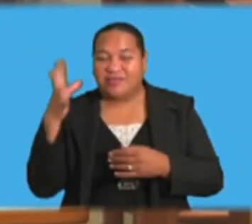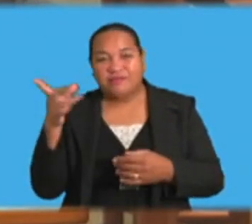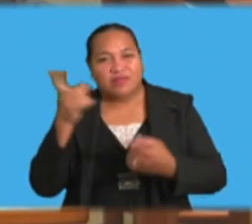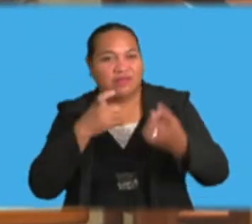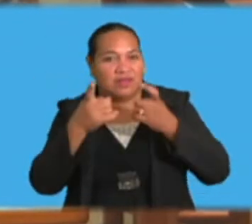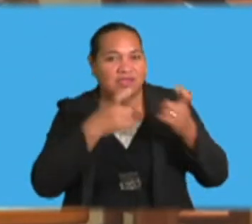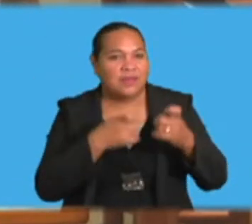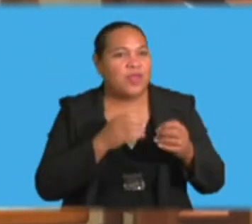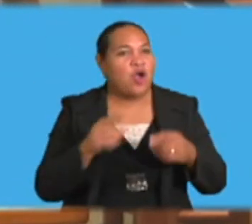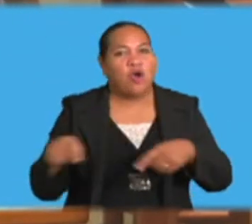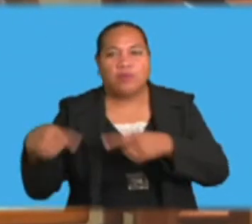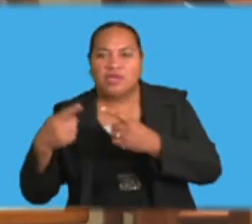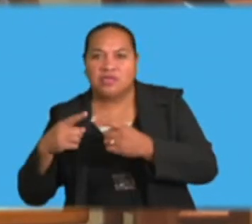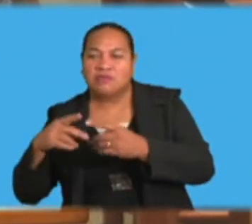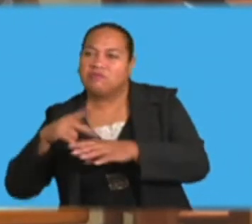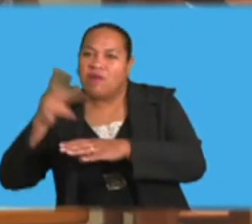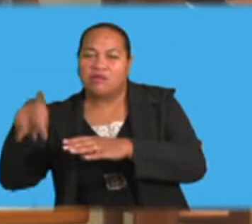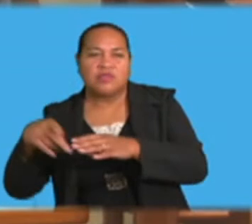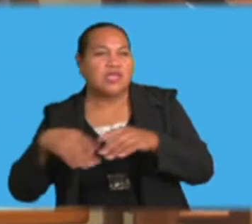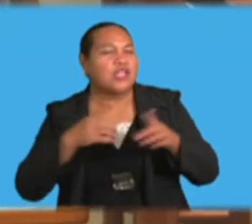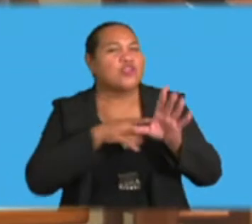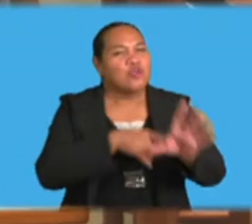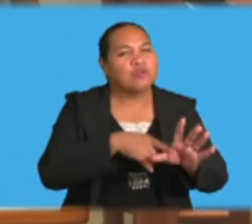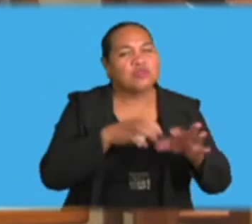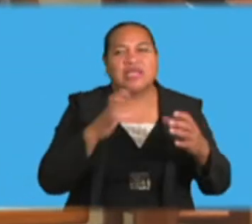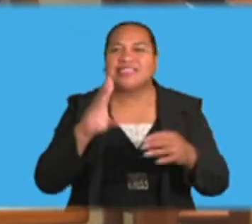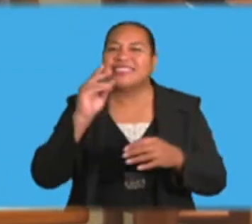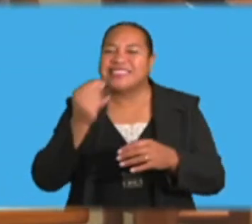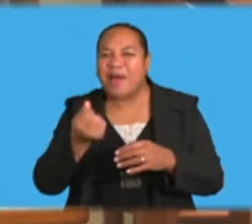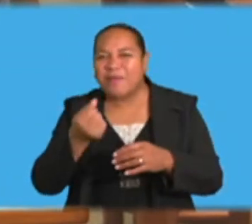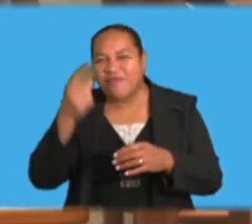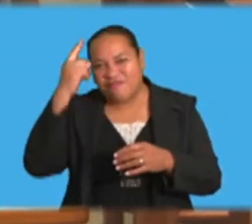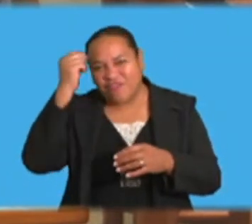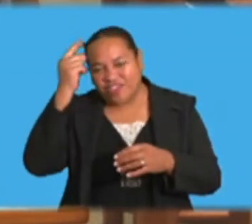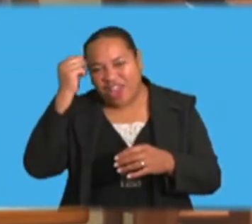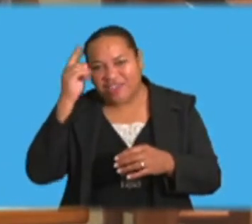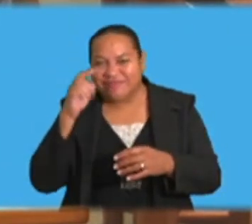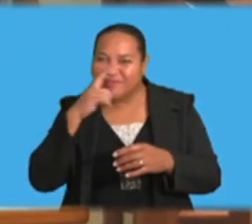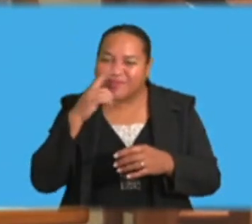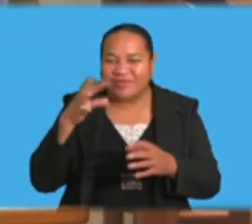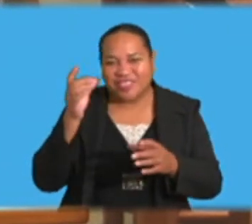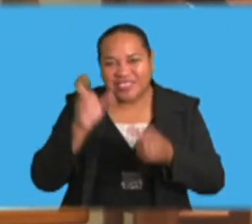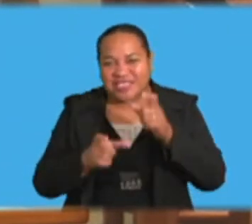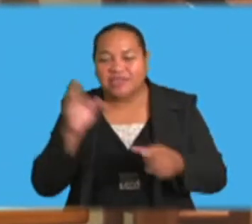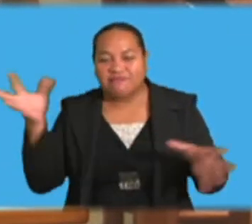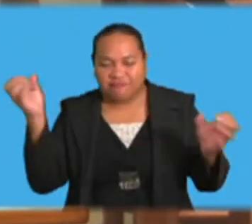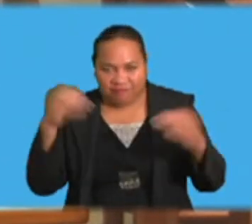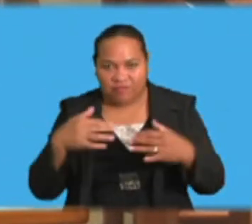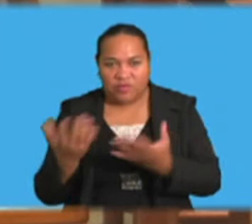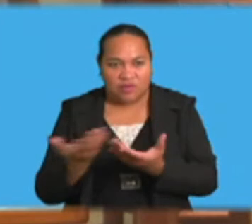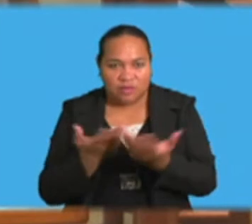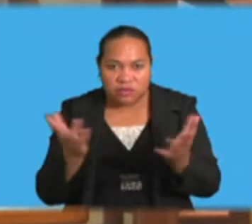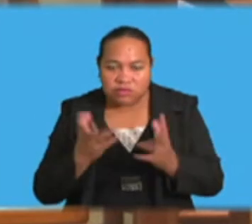opposition parliamentary parties and youth wings, and some Fijian citizens. What are the benefits of ratifying the covenants,